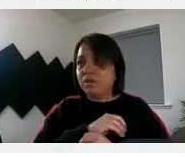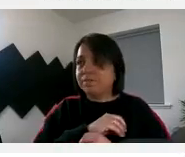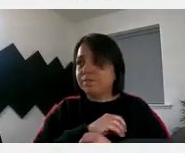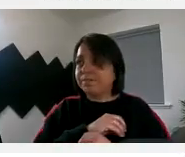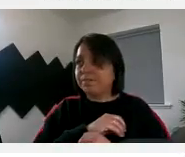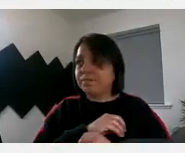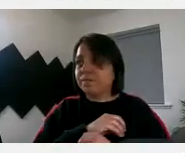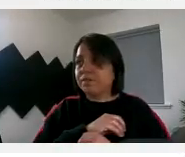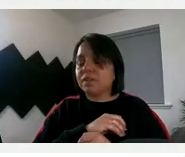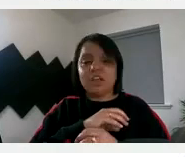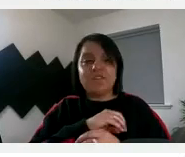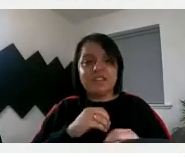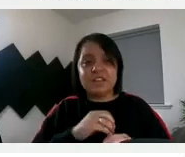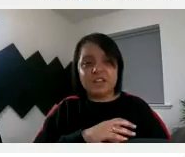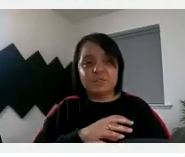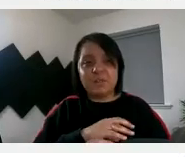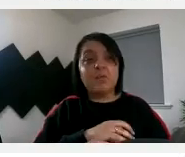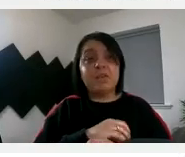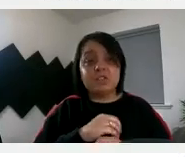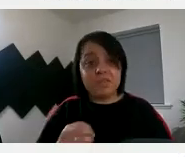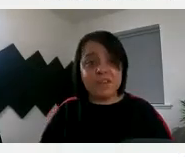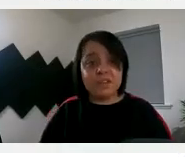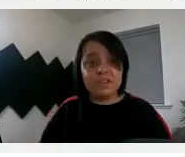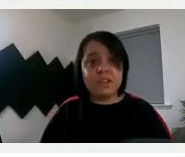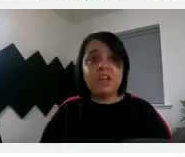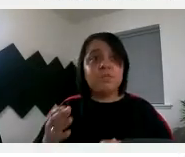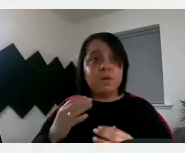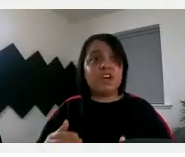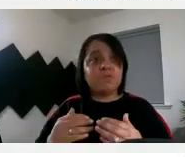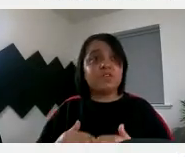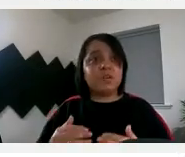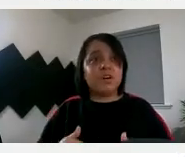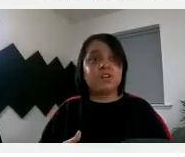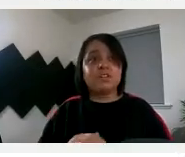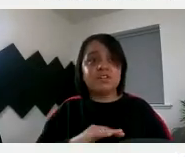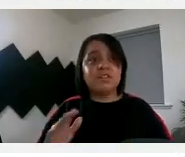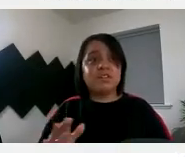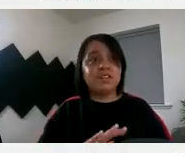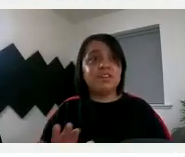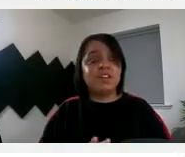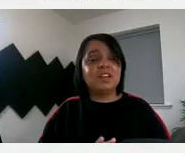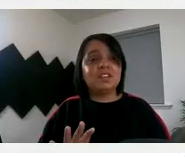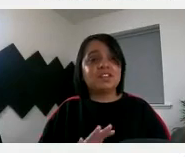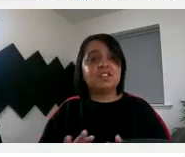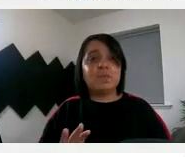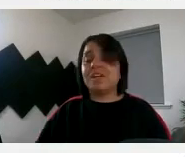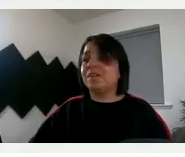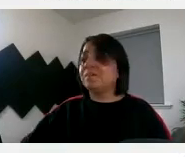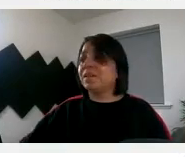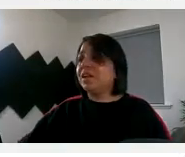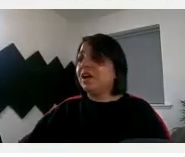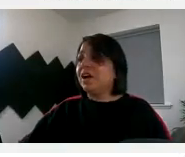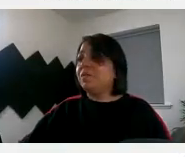so, like if you say that, people will be so offended. But as time's going on, it's stopped being